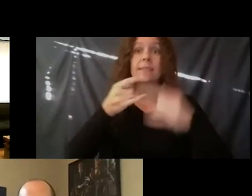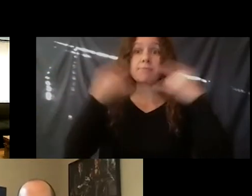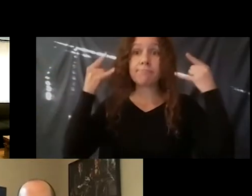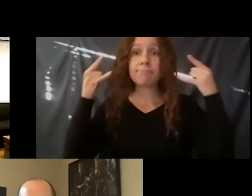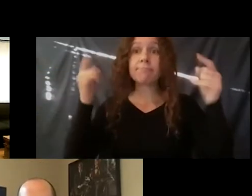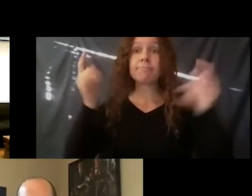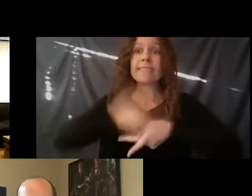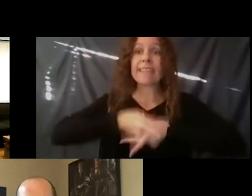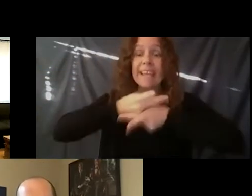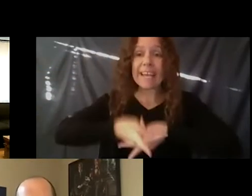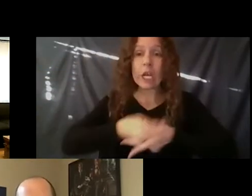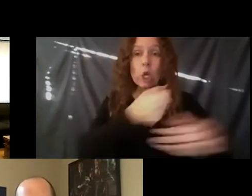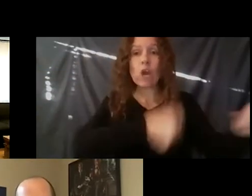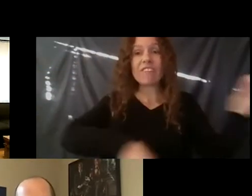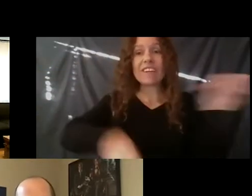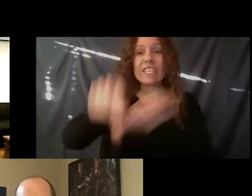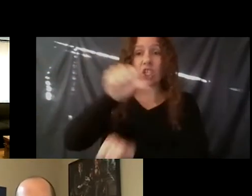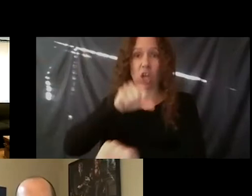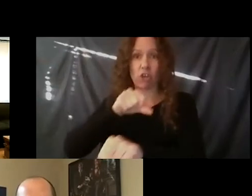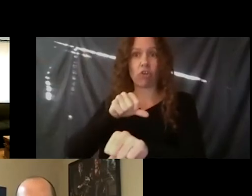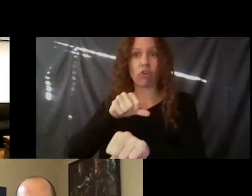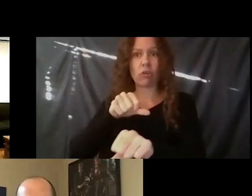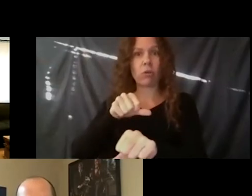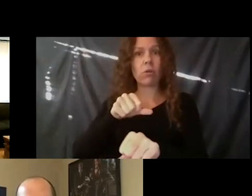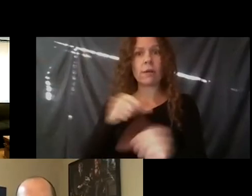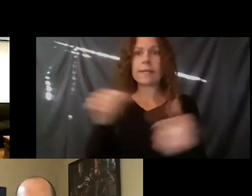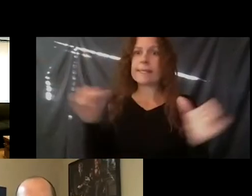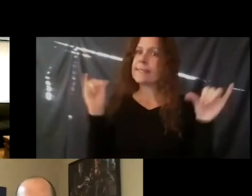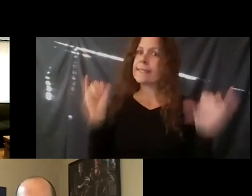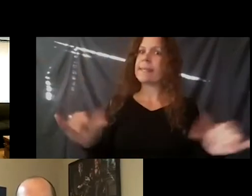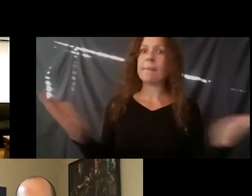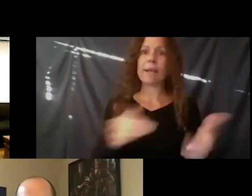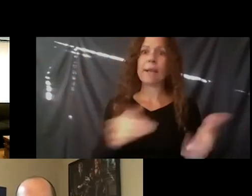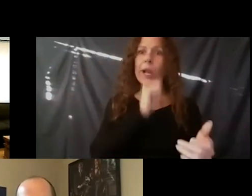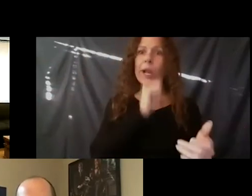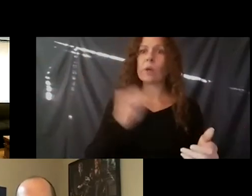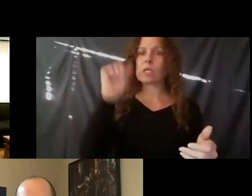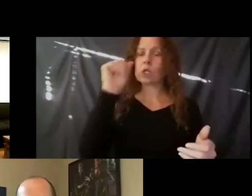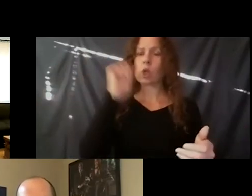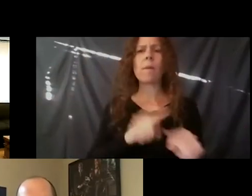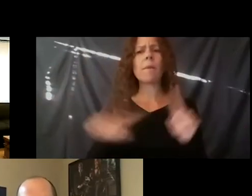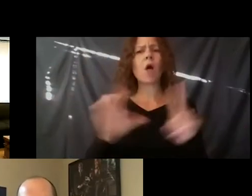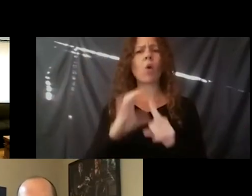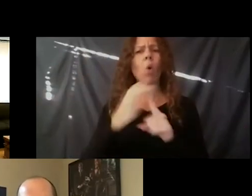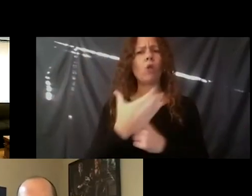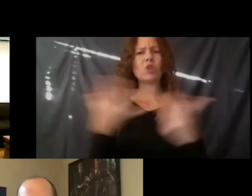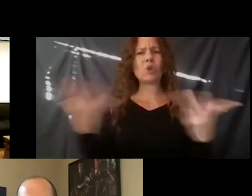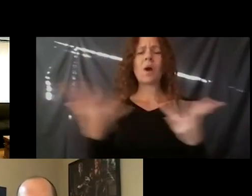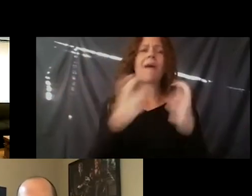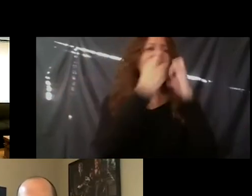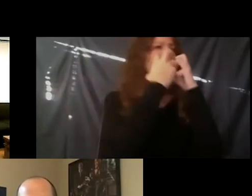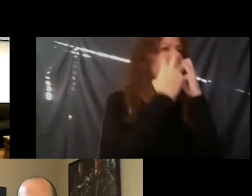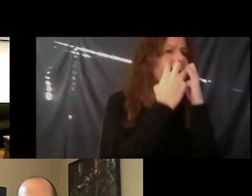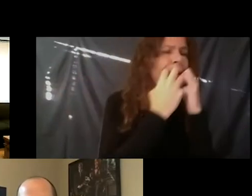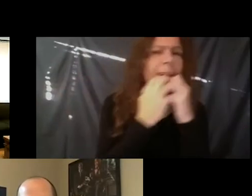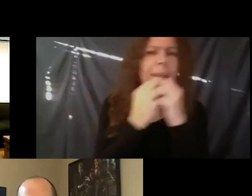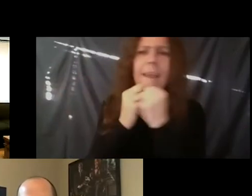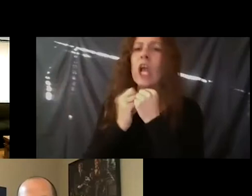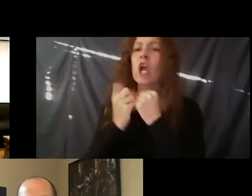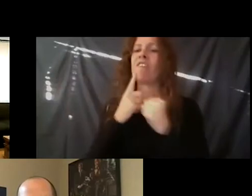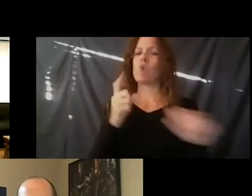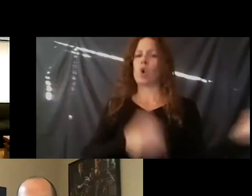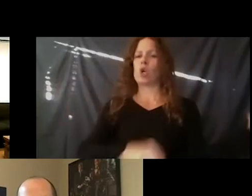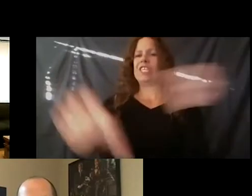the culture, as was Unite here in Arizona, the culture was caring for each other and not just, you know,